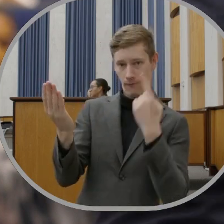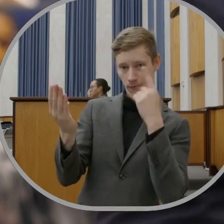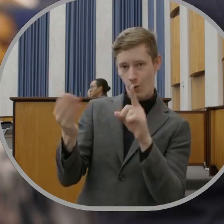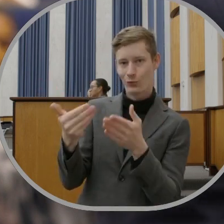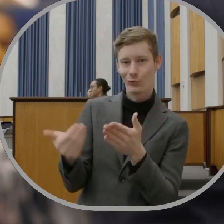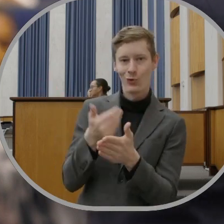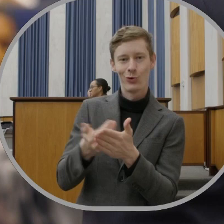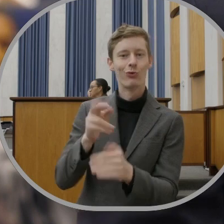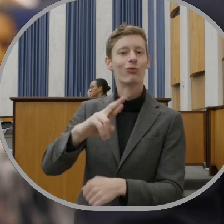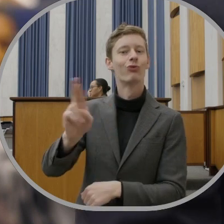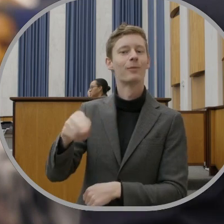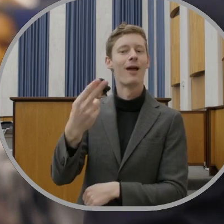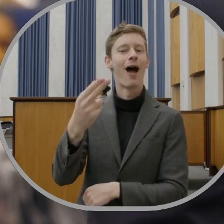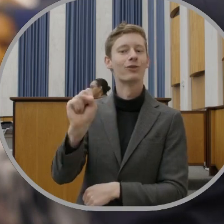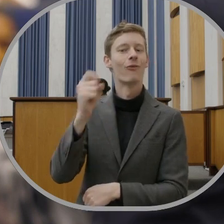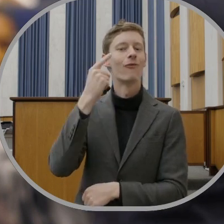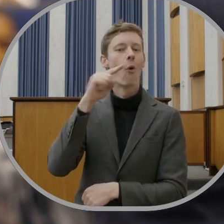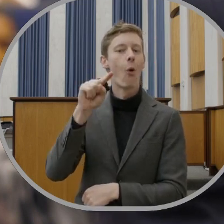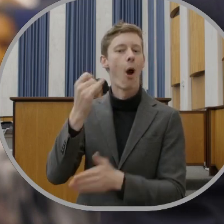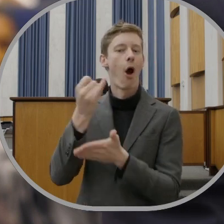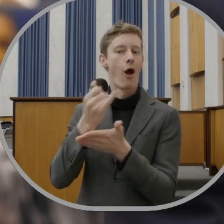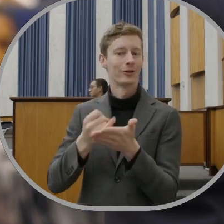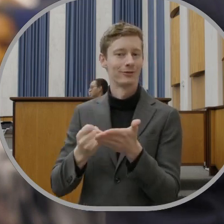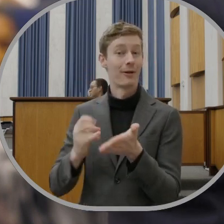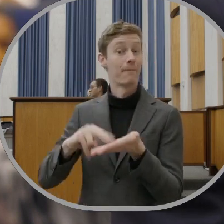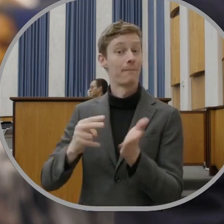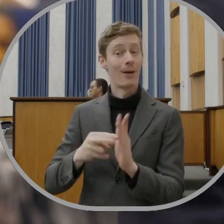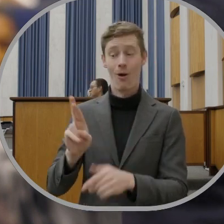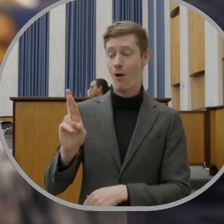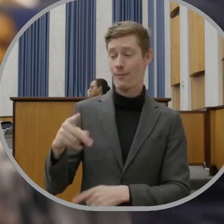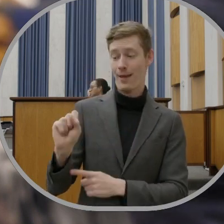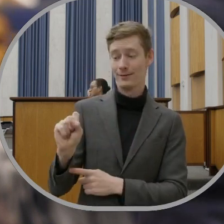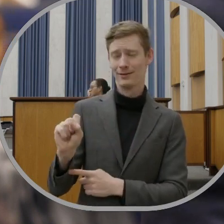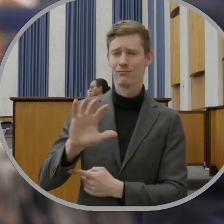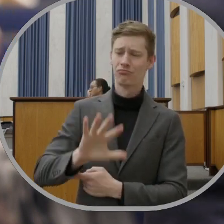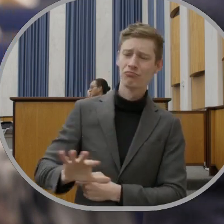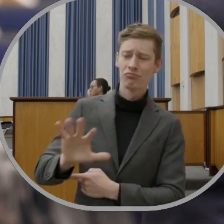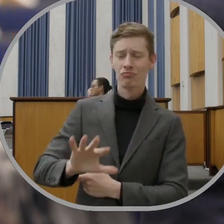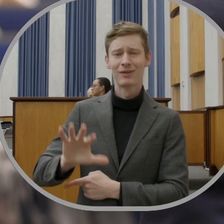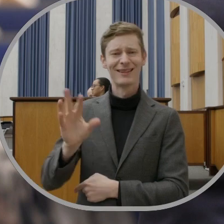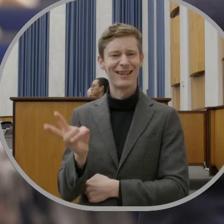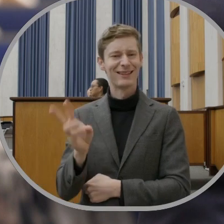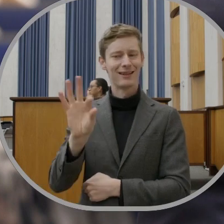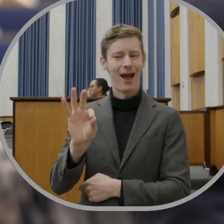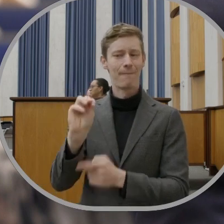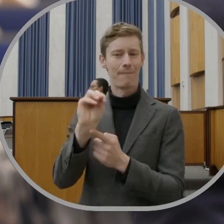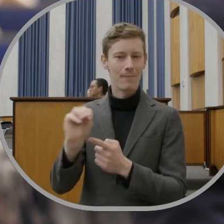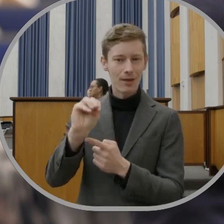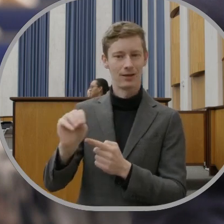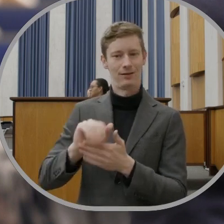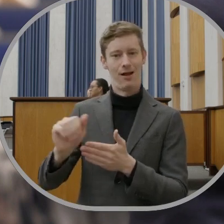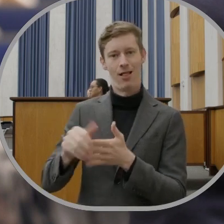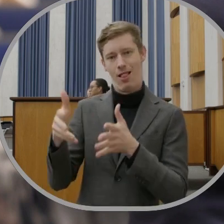the Arts. This also means that RPS has approximately $69 million remaining